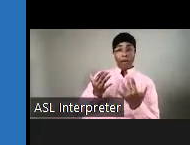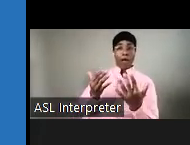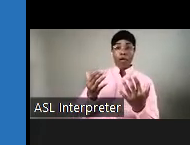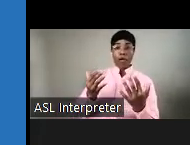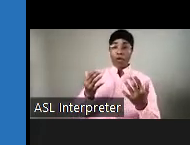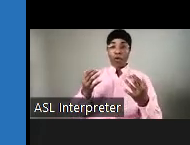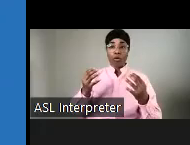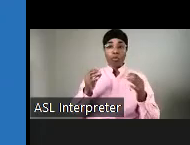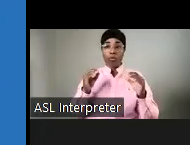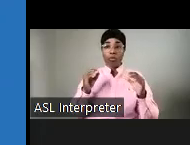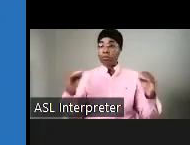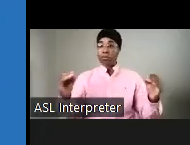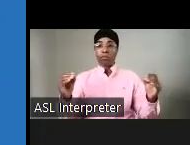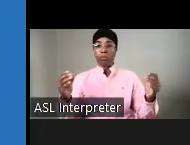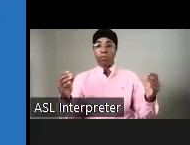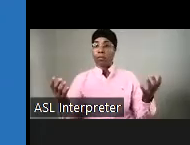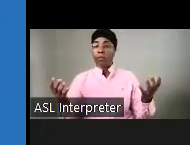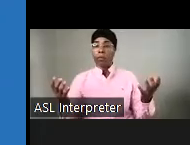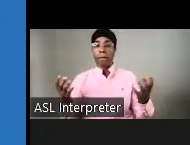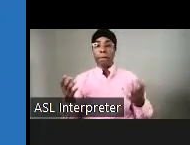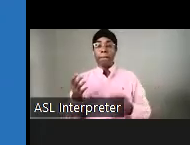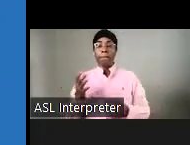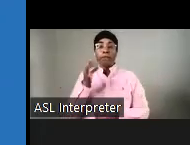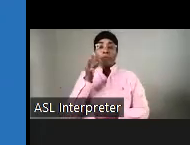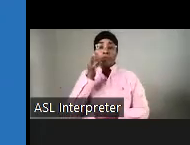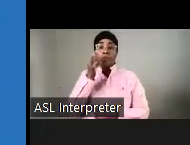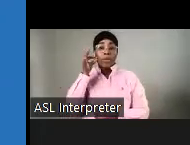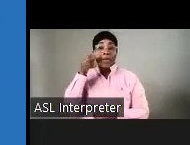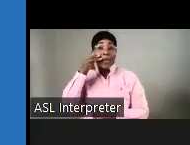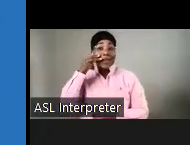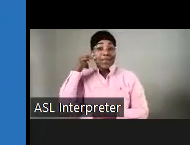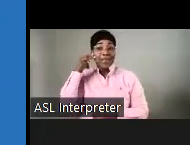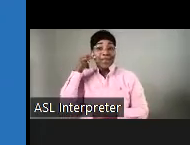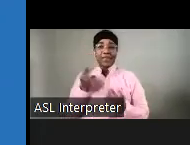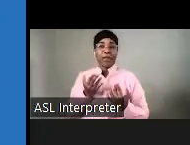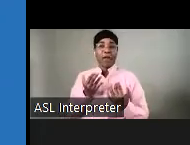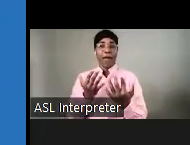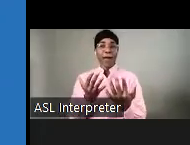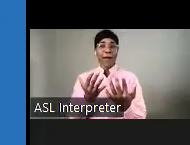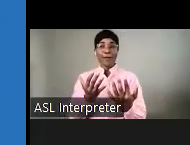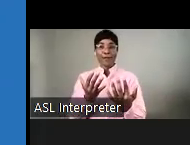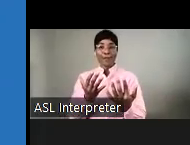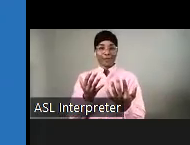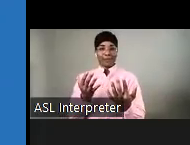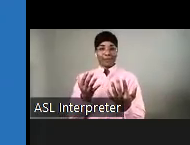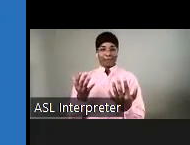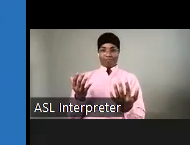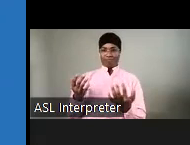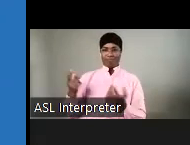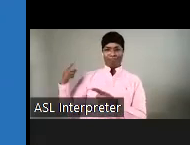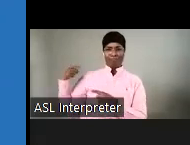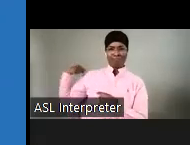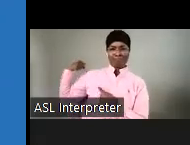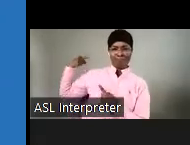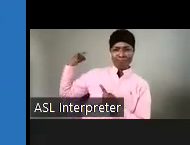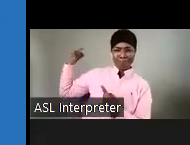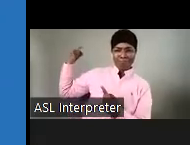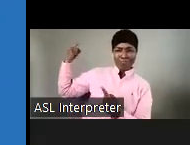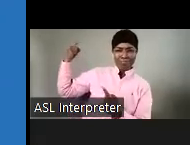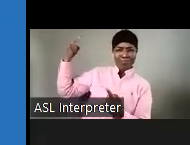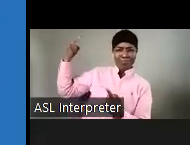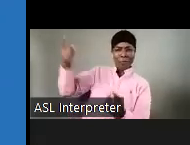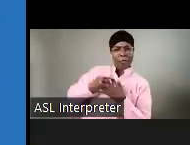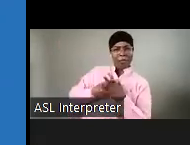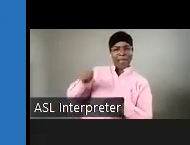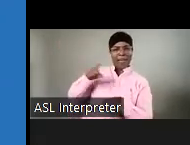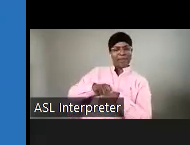fires, they had been going on since beginning of time until Smokey the Bear said he could no longer do them. This is a